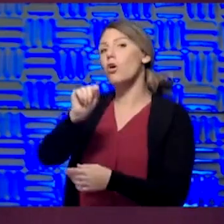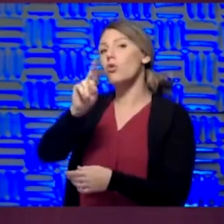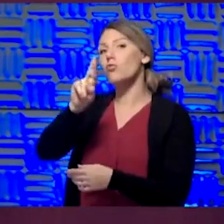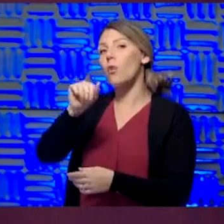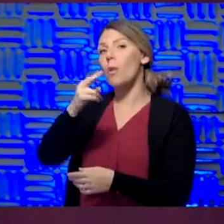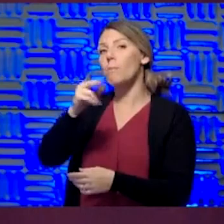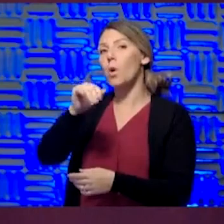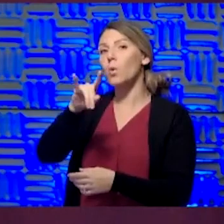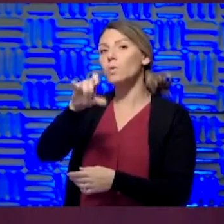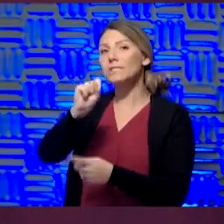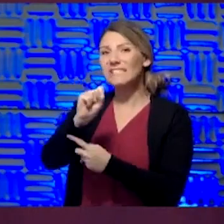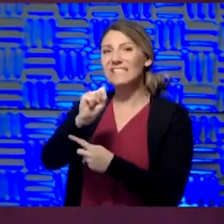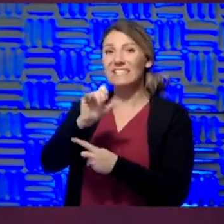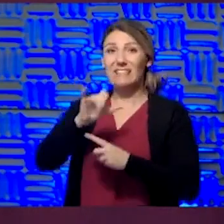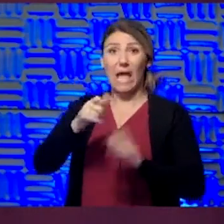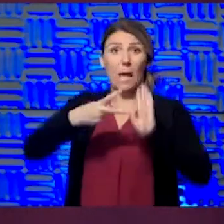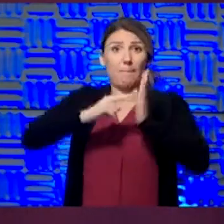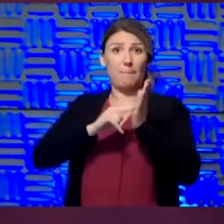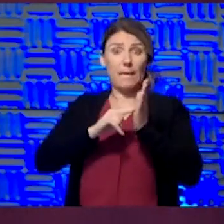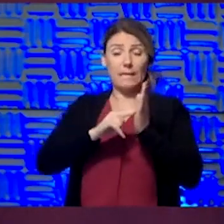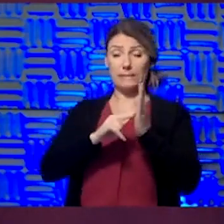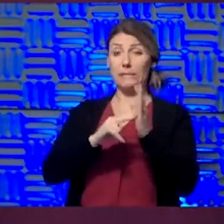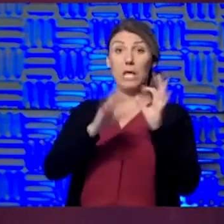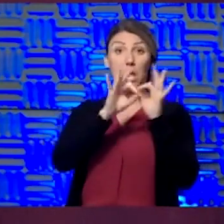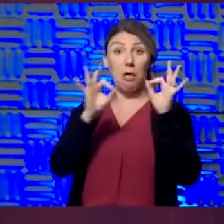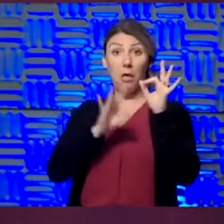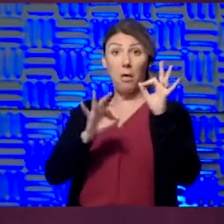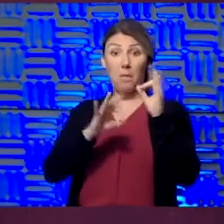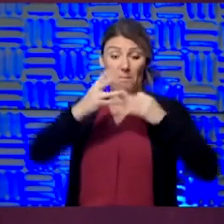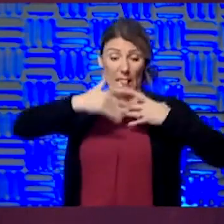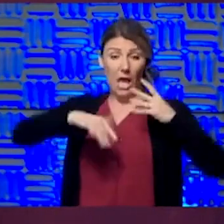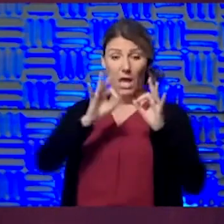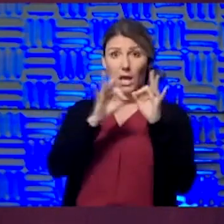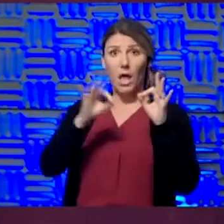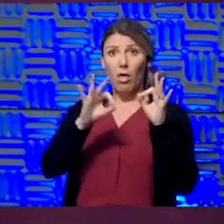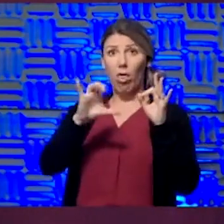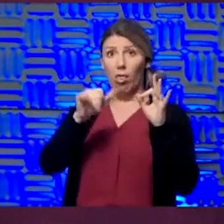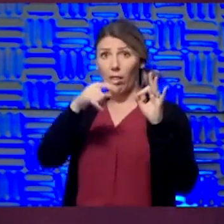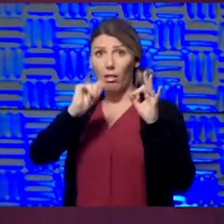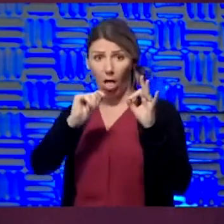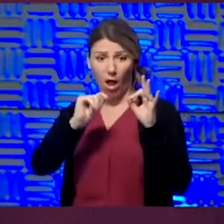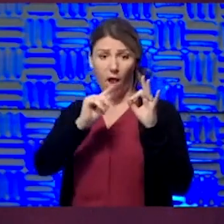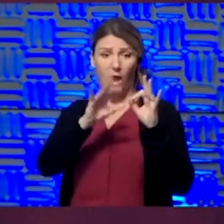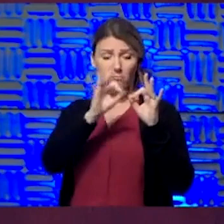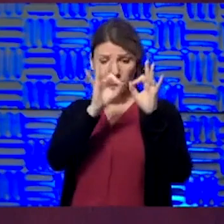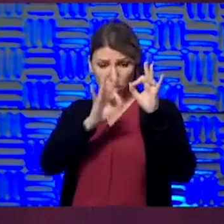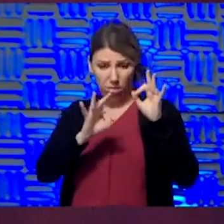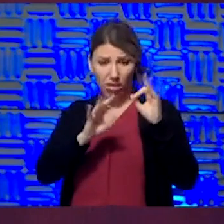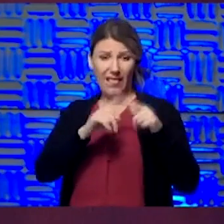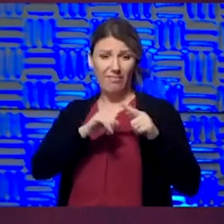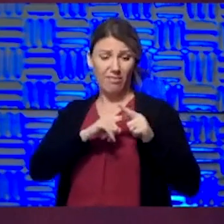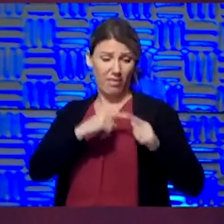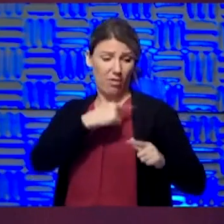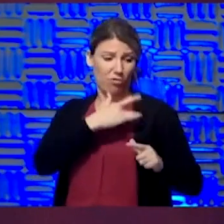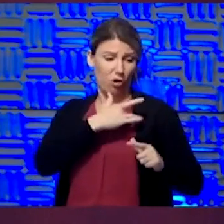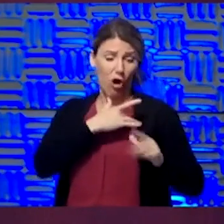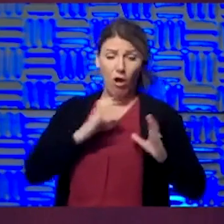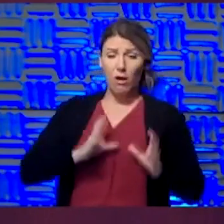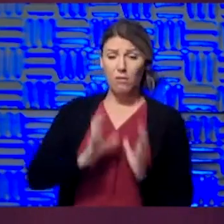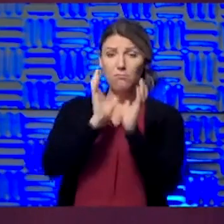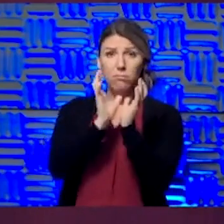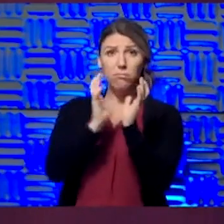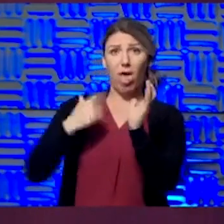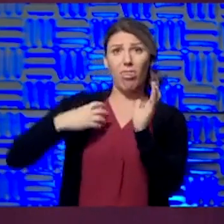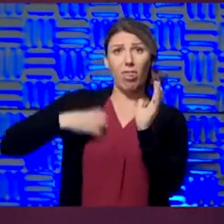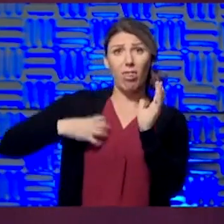the arteries, and can cause clinical pictures similar to heart attacks and clots in the lungs and pulmonary embolism, one of